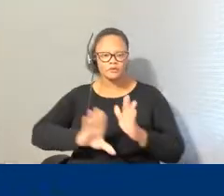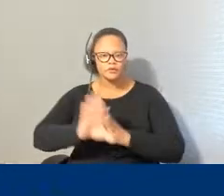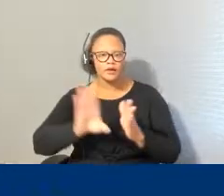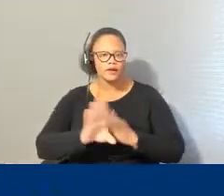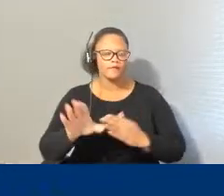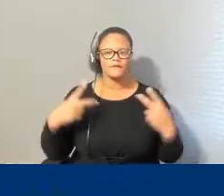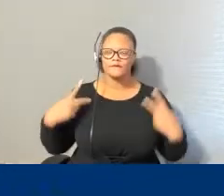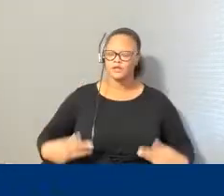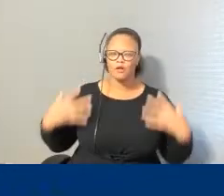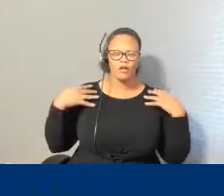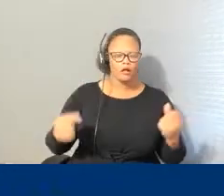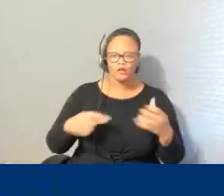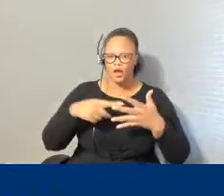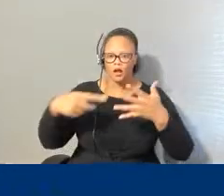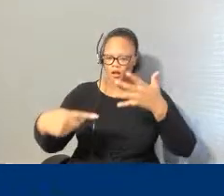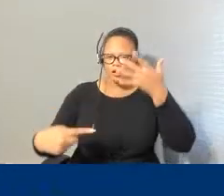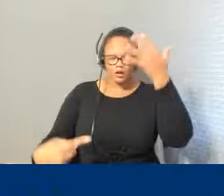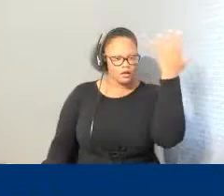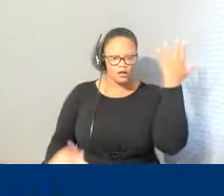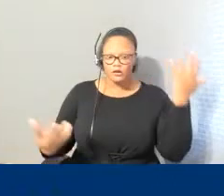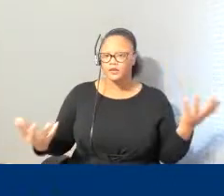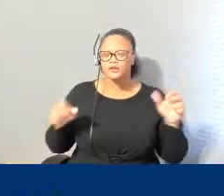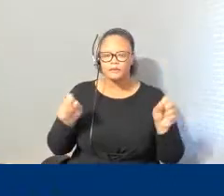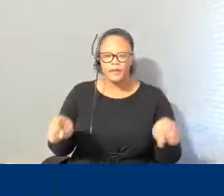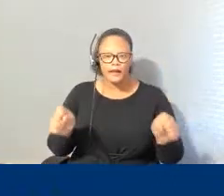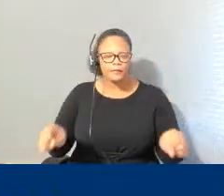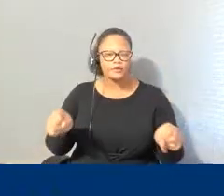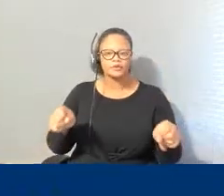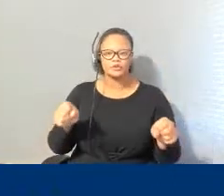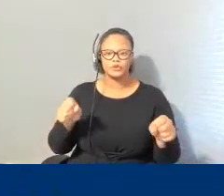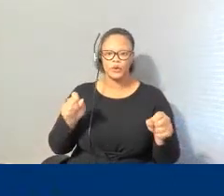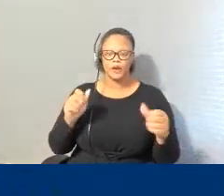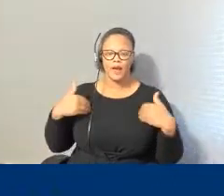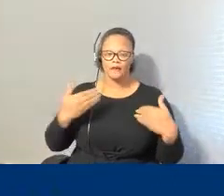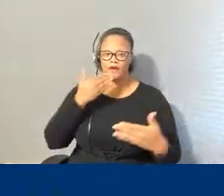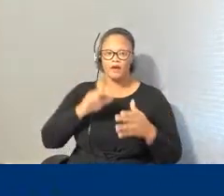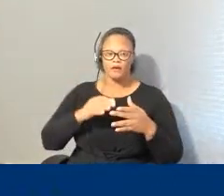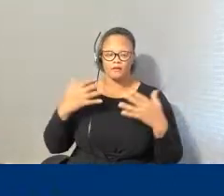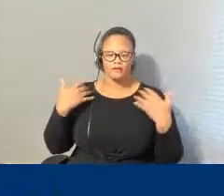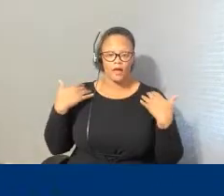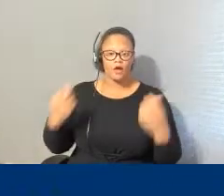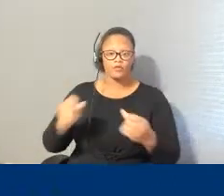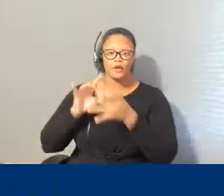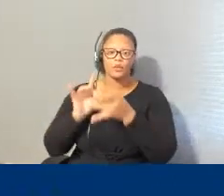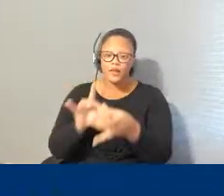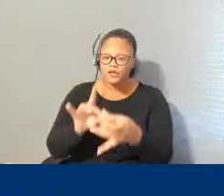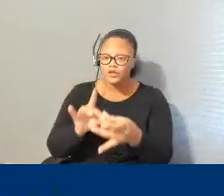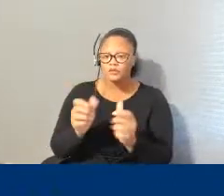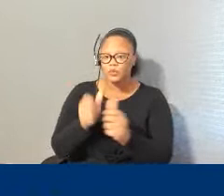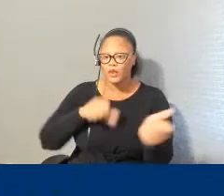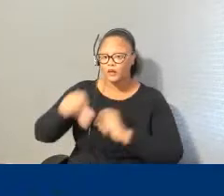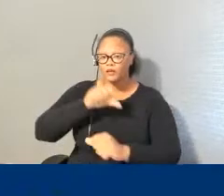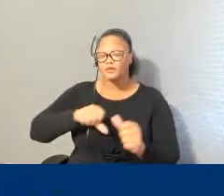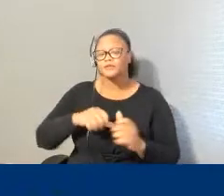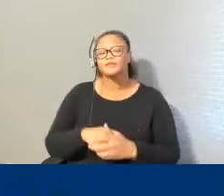I mean, you name it. Being able to build attachments, which has a lot to do with healthy relationships. So individuals